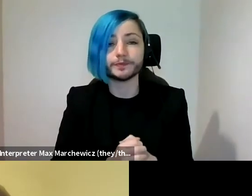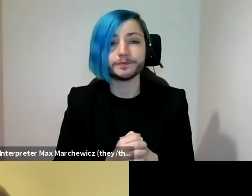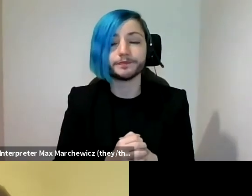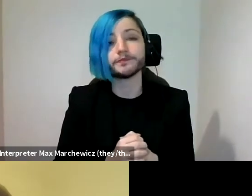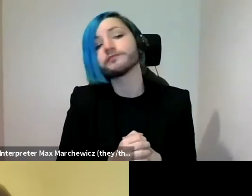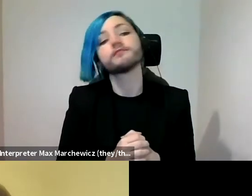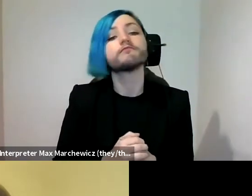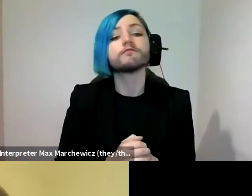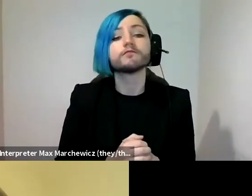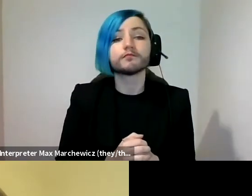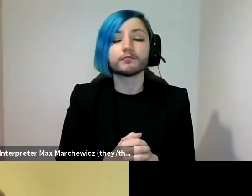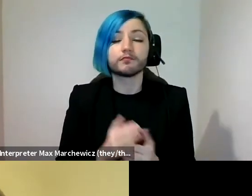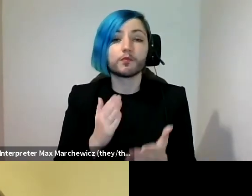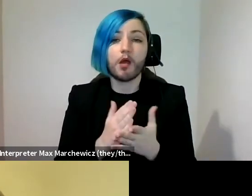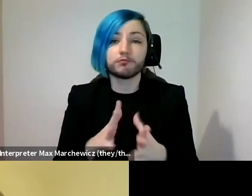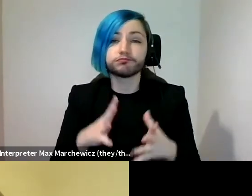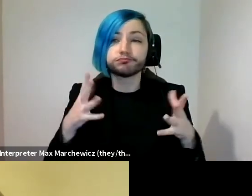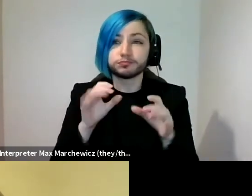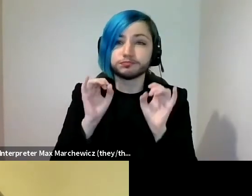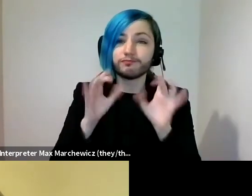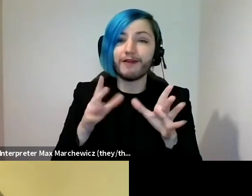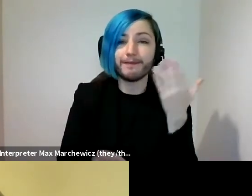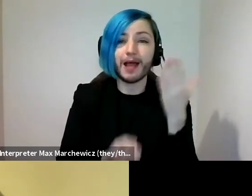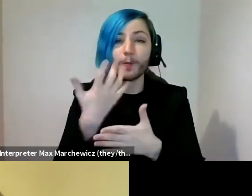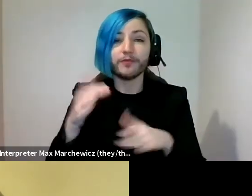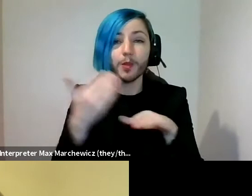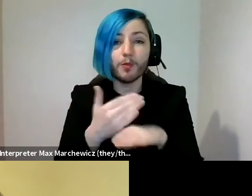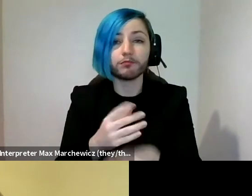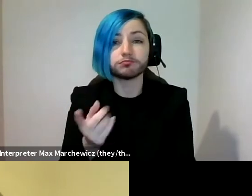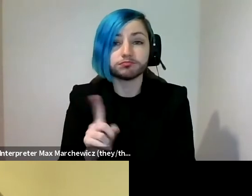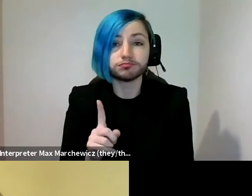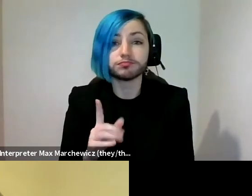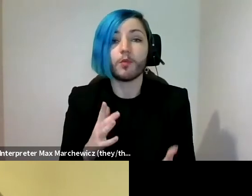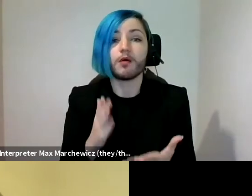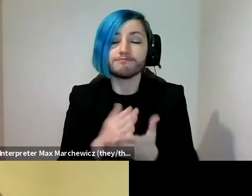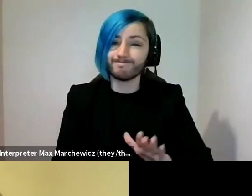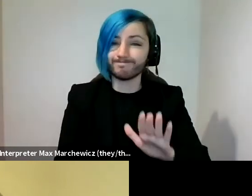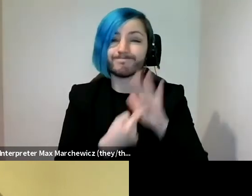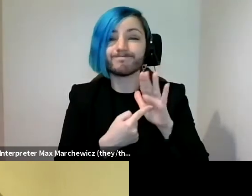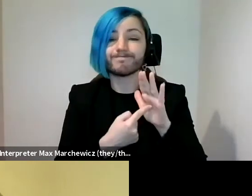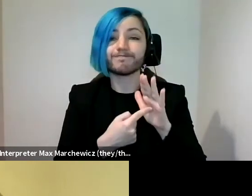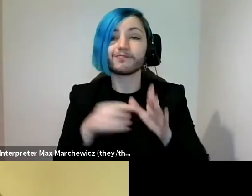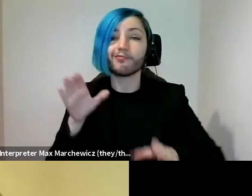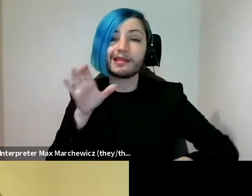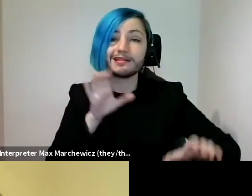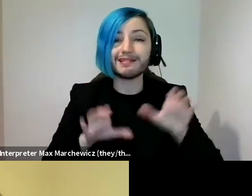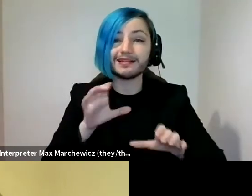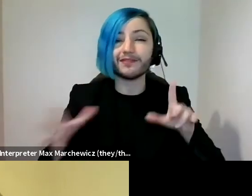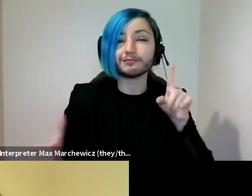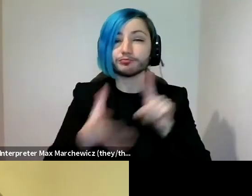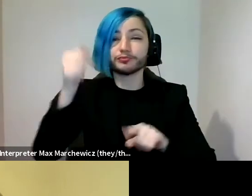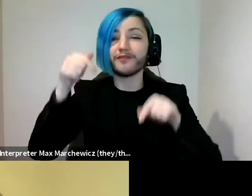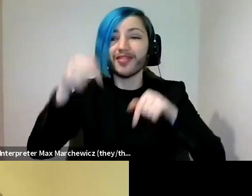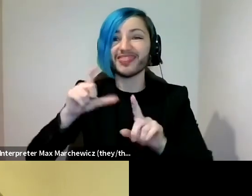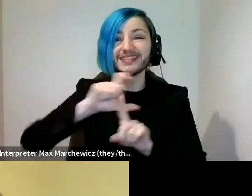One of the most high-profile outcomes of the team's work was itself one of the most significant scientific breakthroughs of this century,